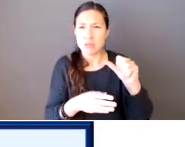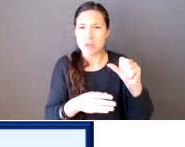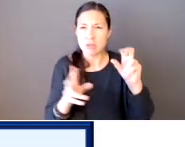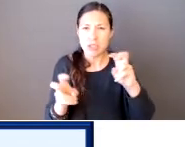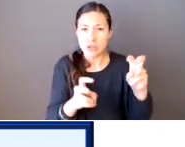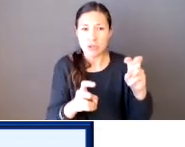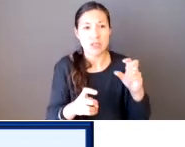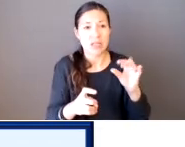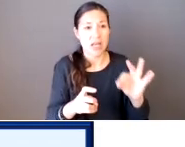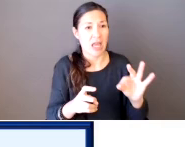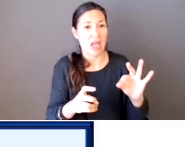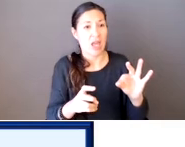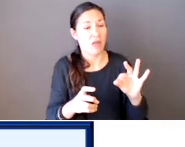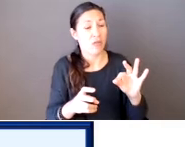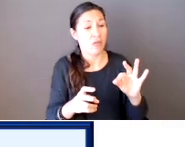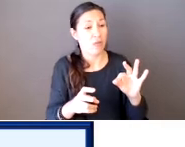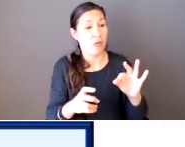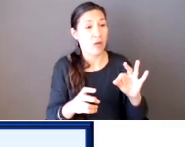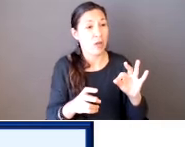safety plan around that.